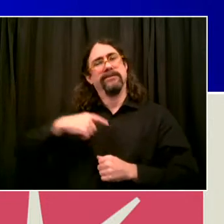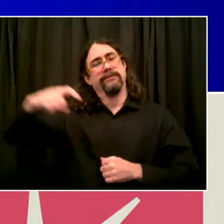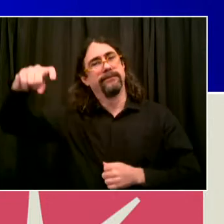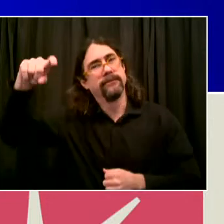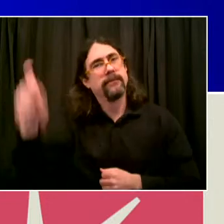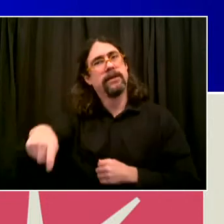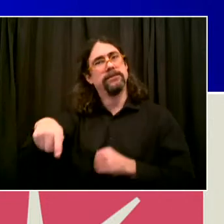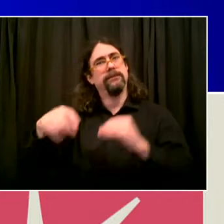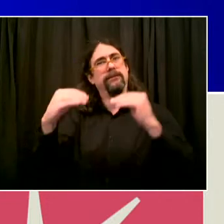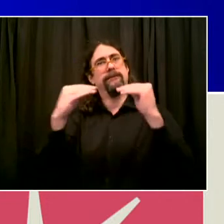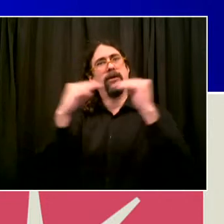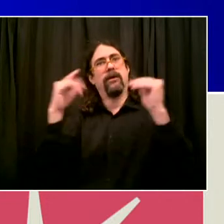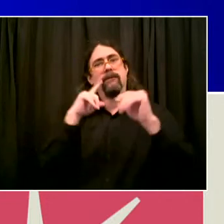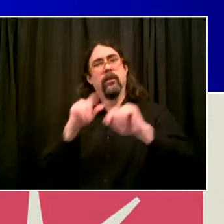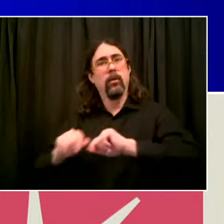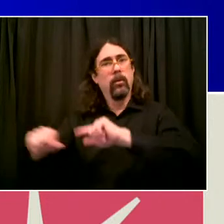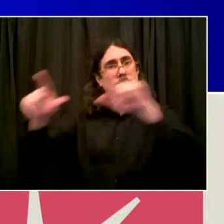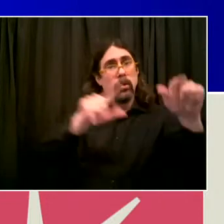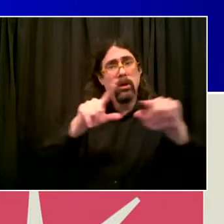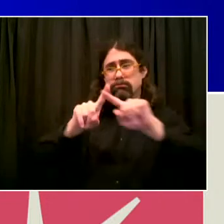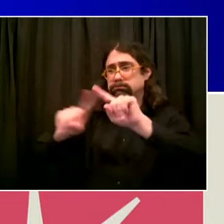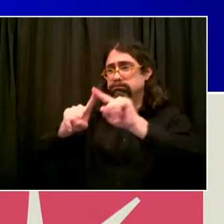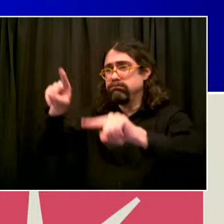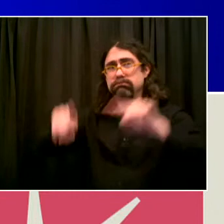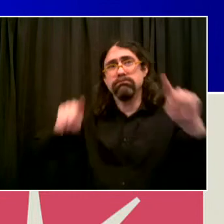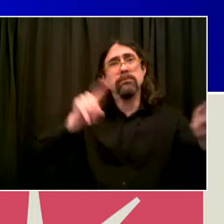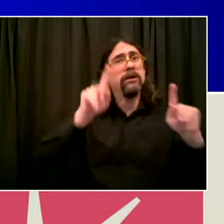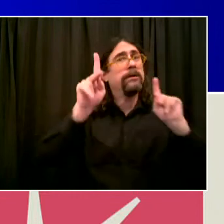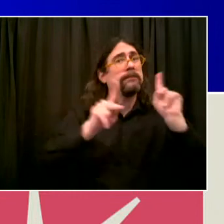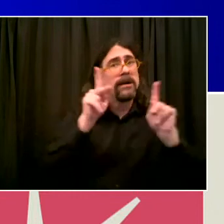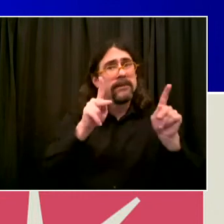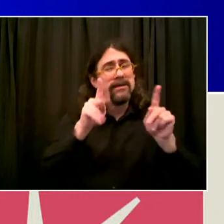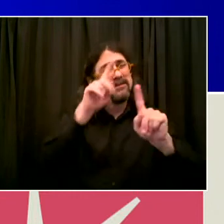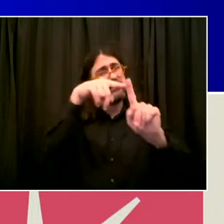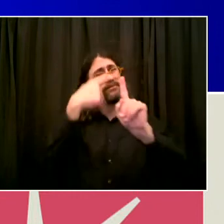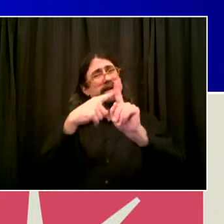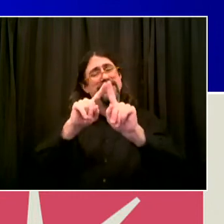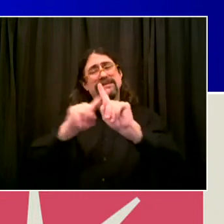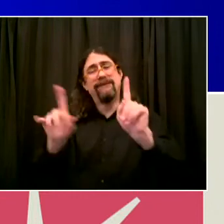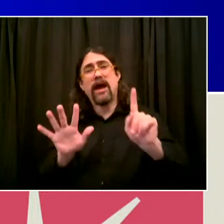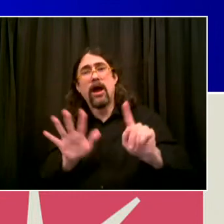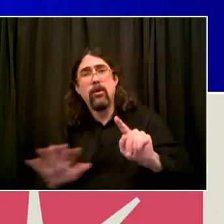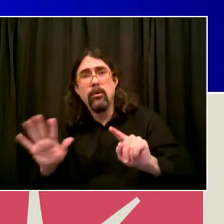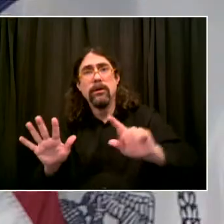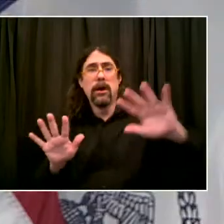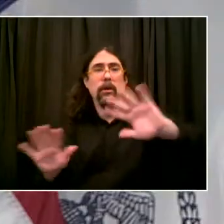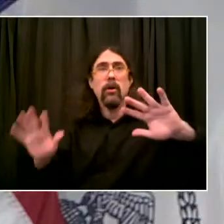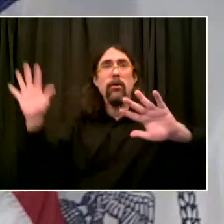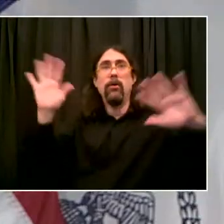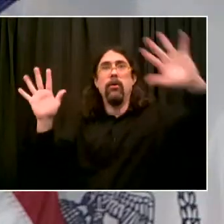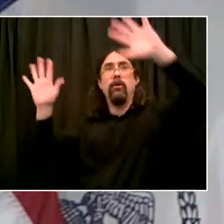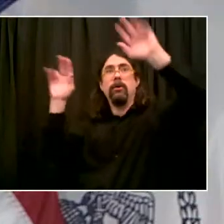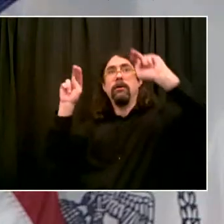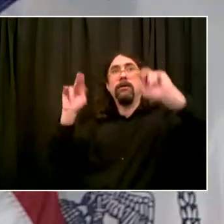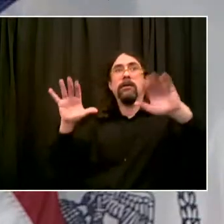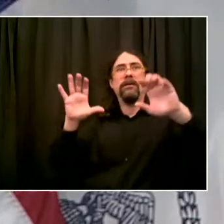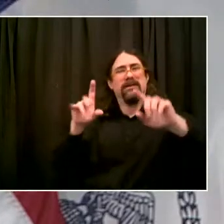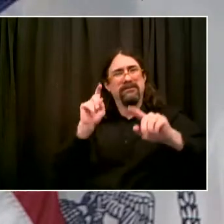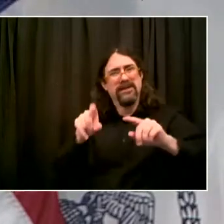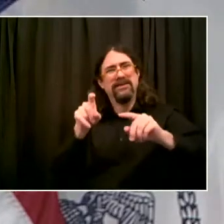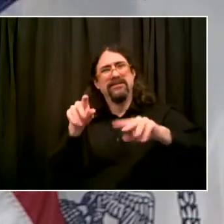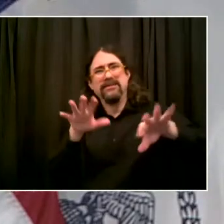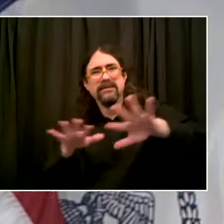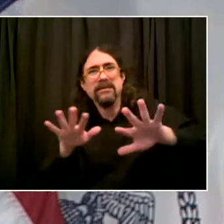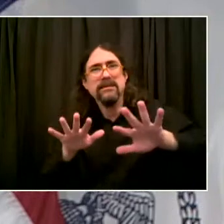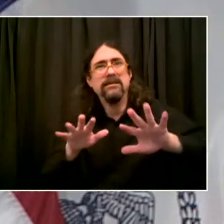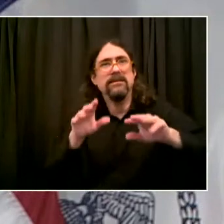exact rate. That's what we are striving for. And we have a huge effort, our Vaccine for All campaign, that's promoting